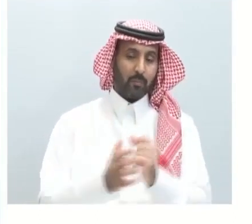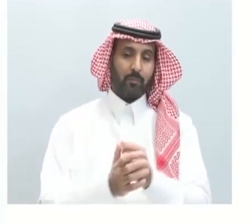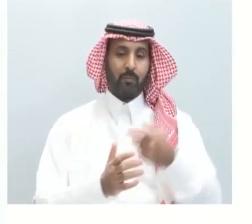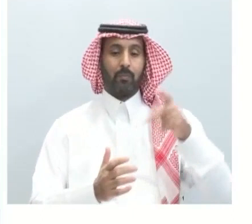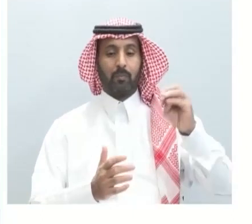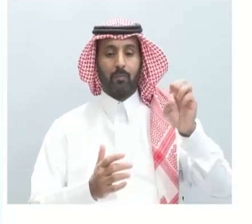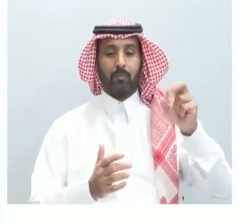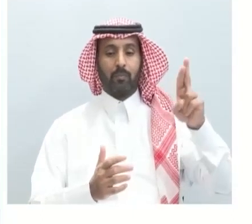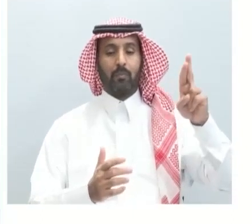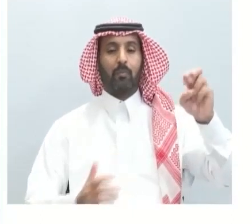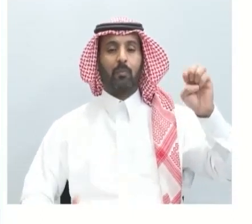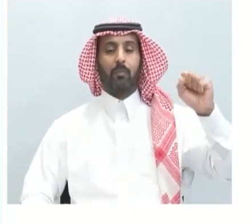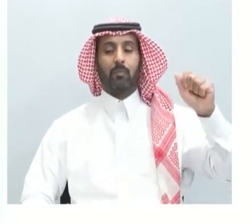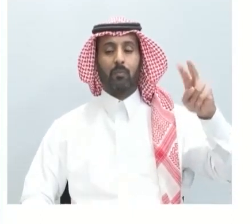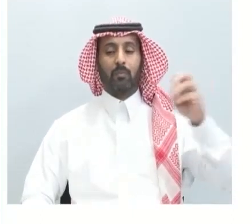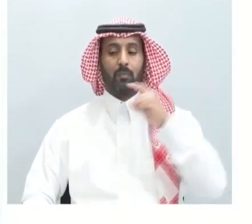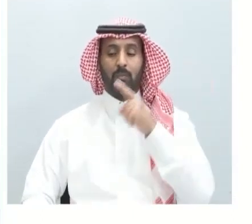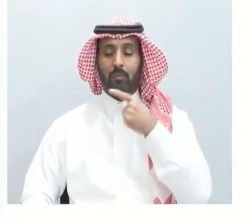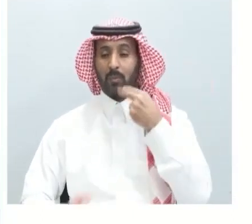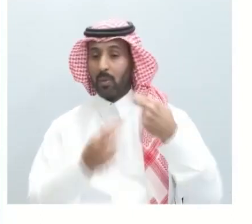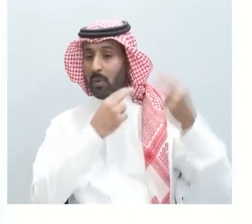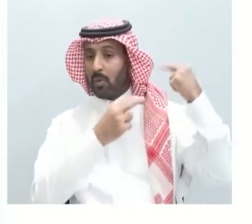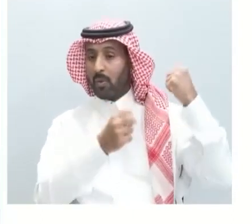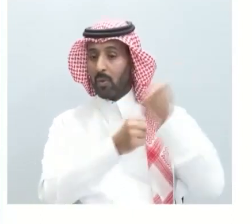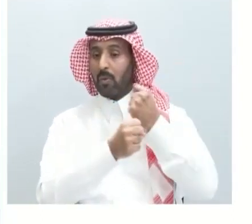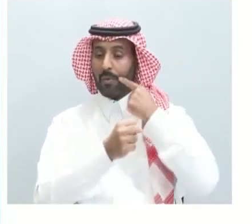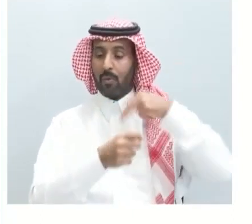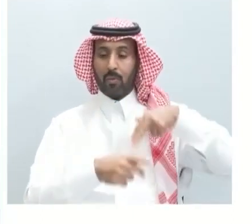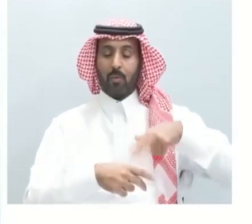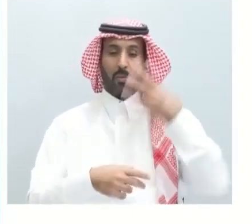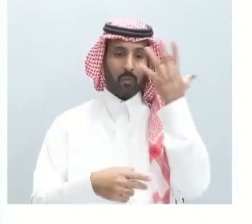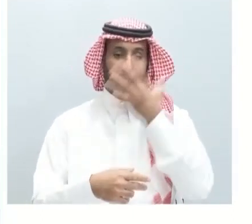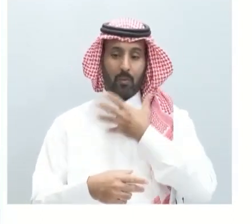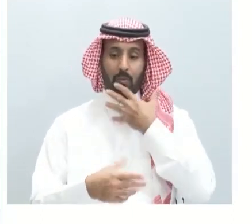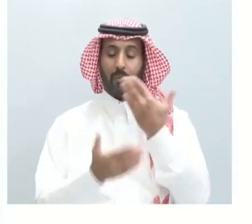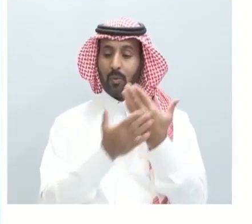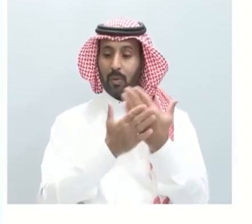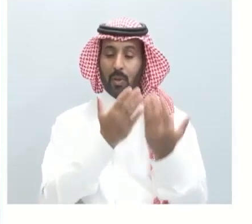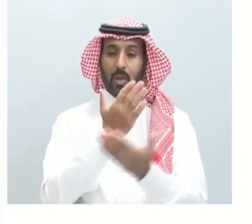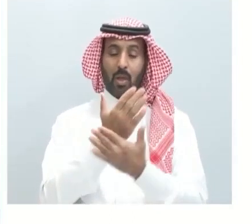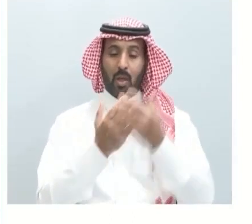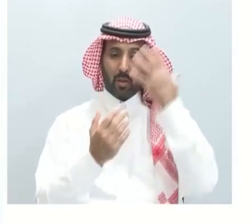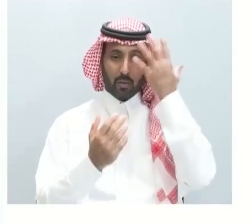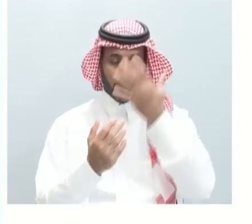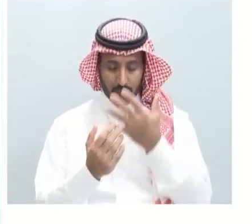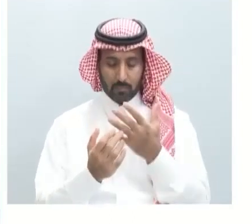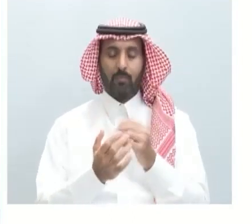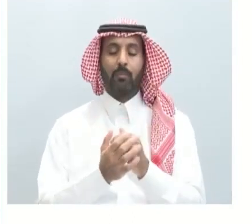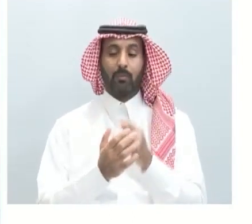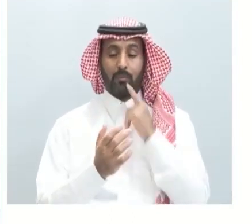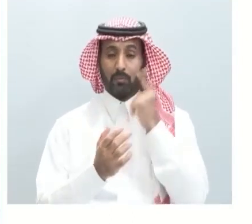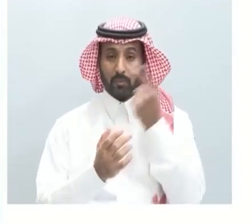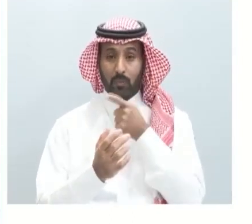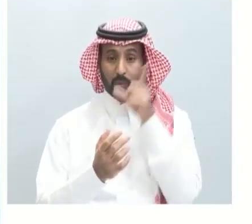is a gesture what is a gesture a gesture is the movement the movement of the hand or the head so the movements of